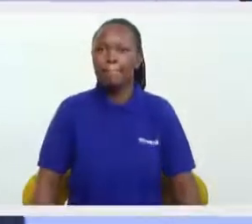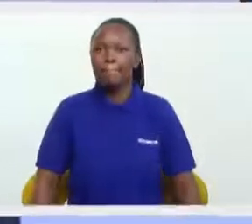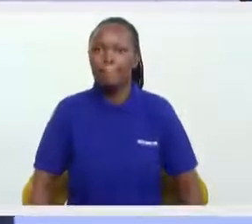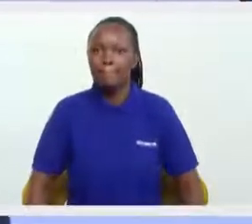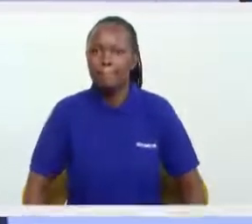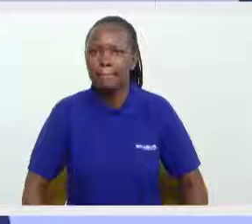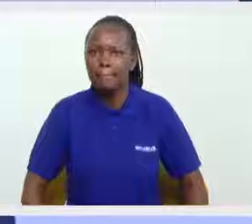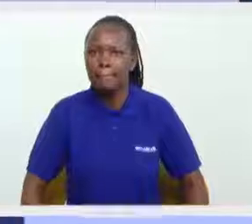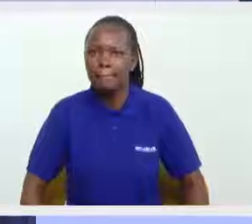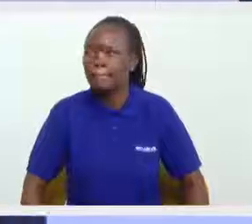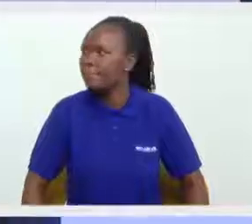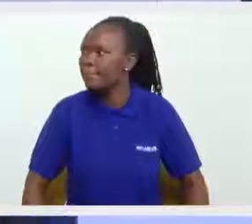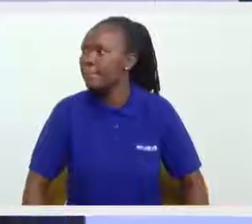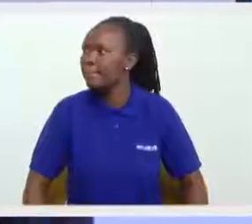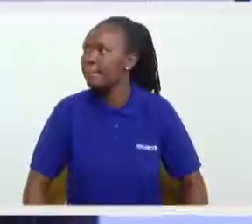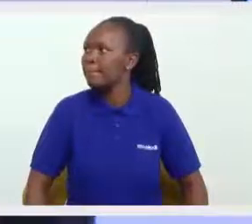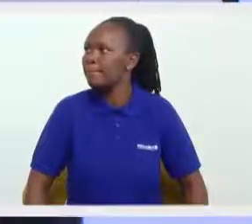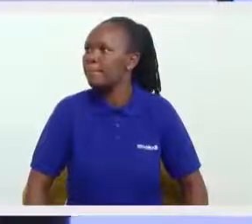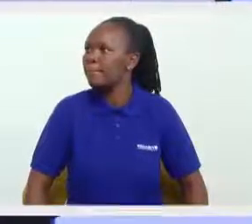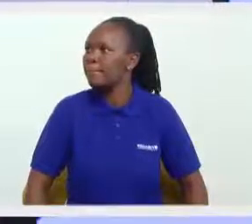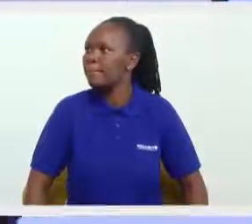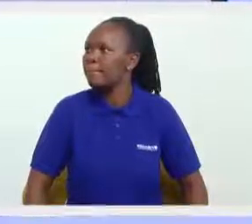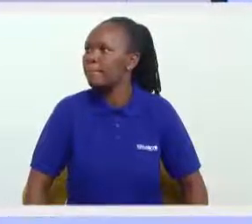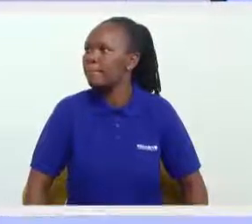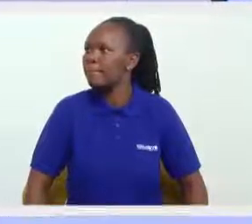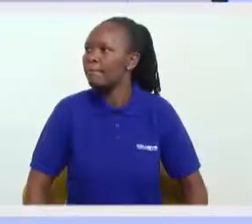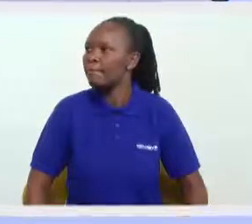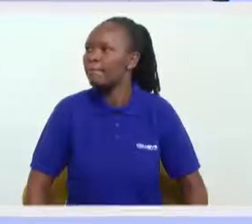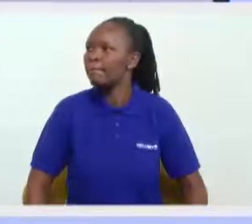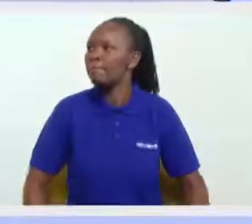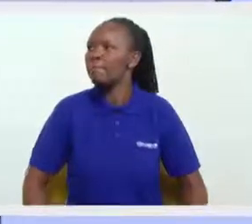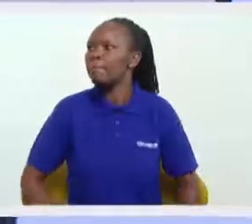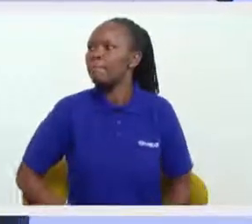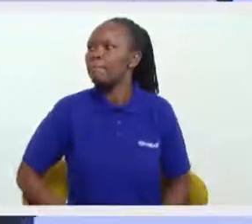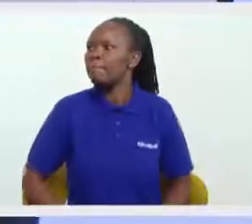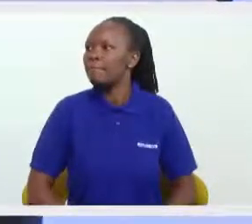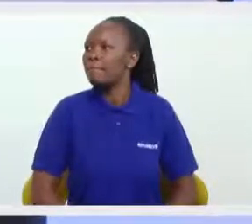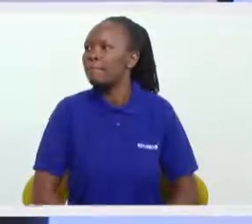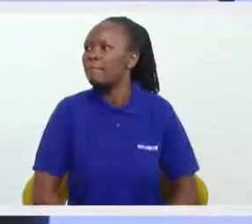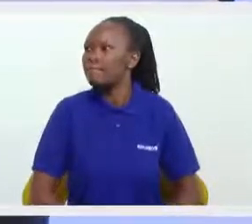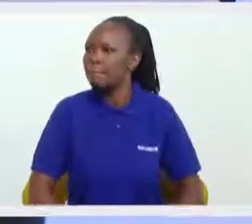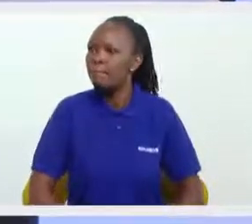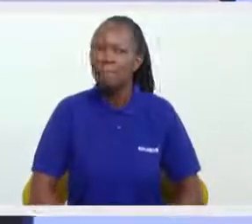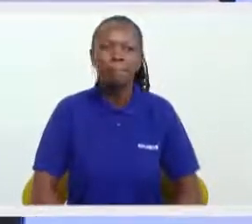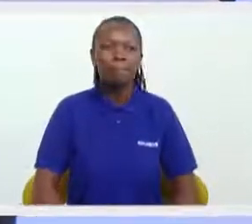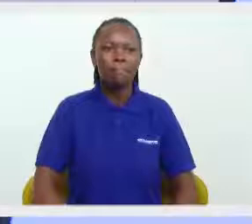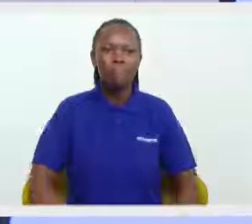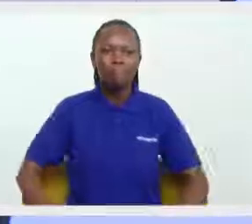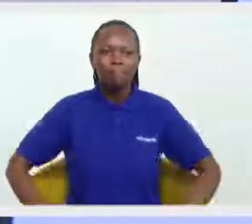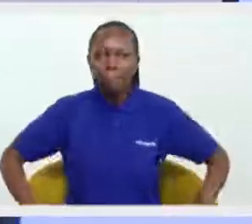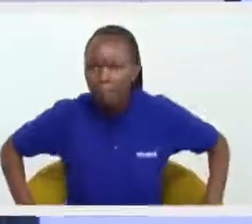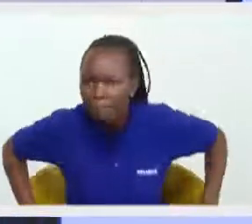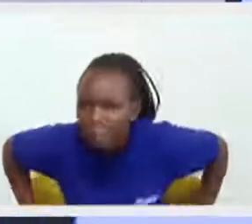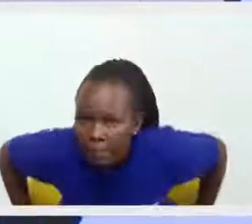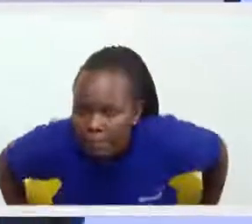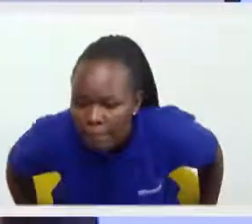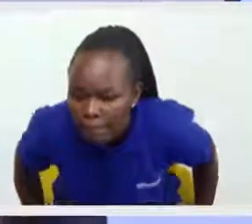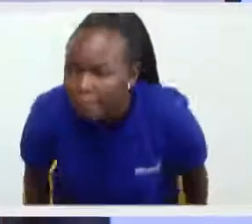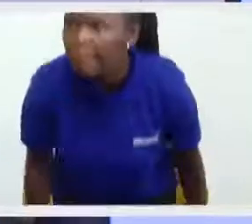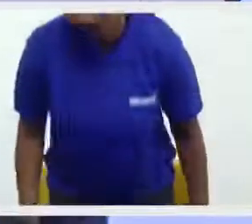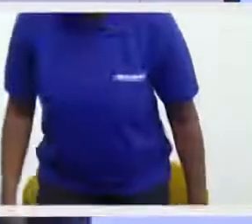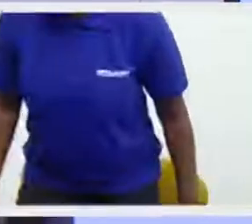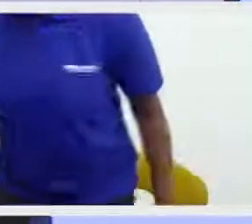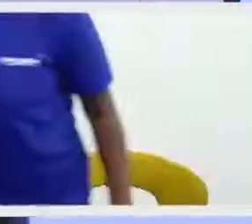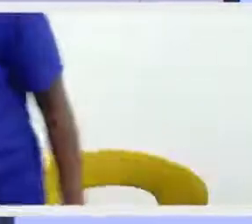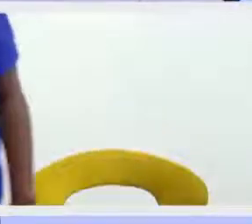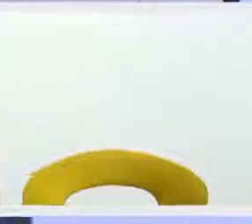a website with a couple of podcasts, and the podcasts have the title of the podcast and a description below it, but it doesn't